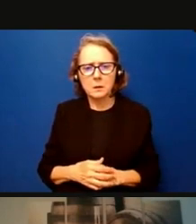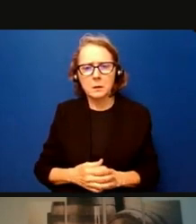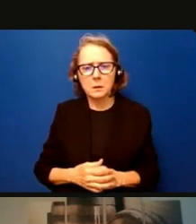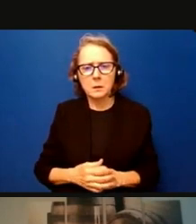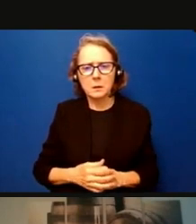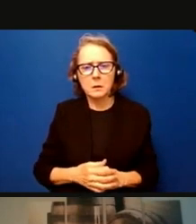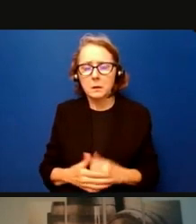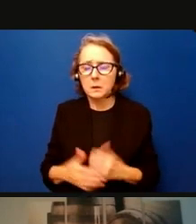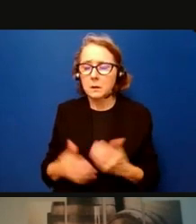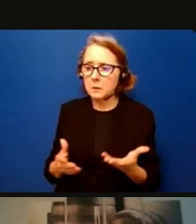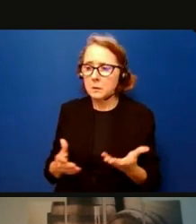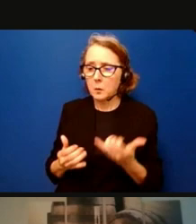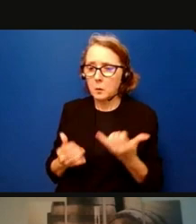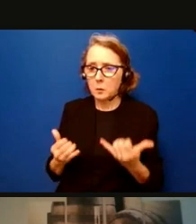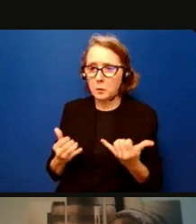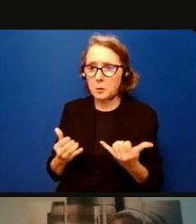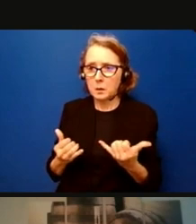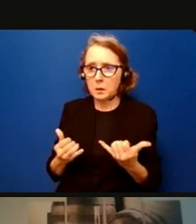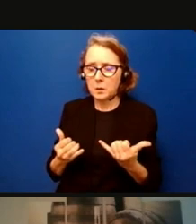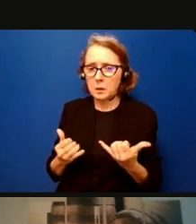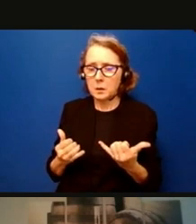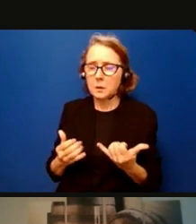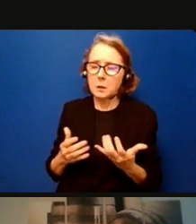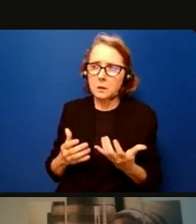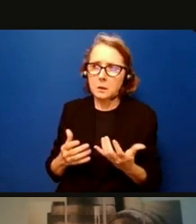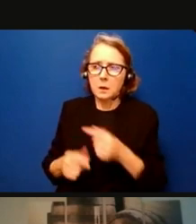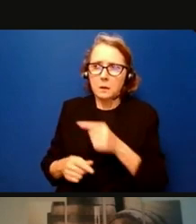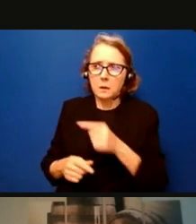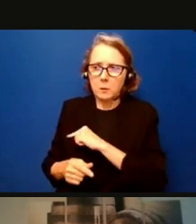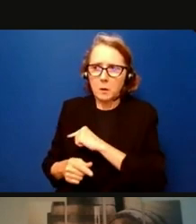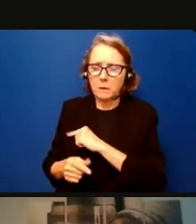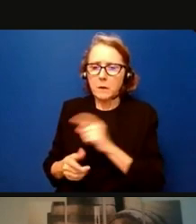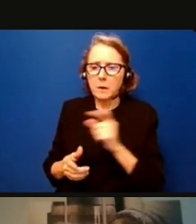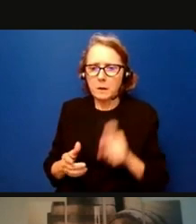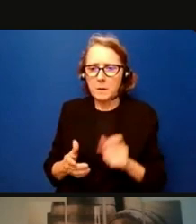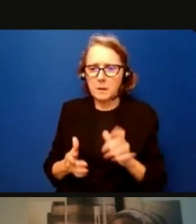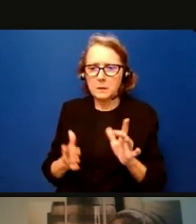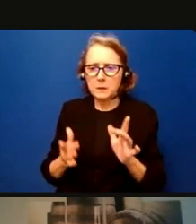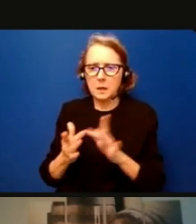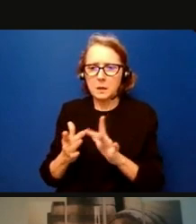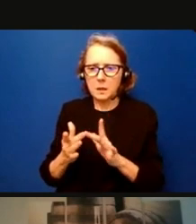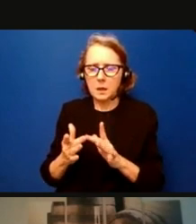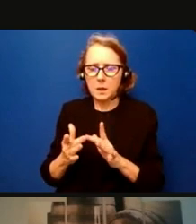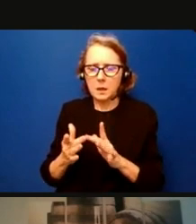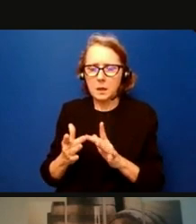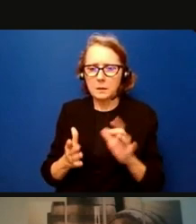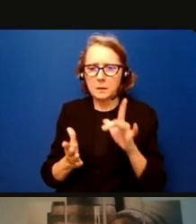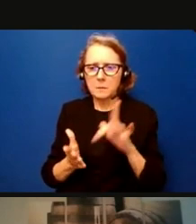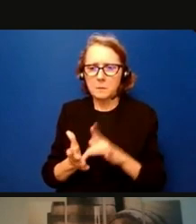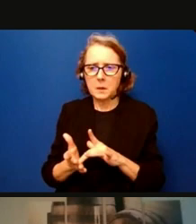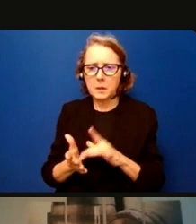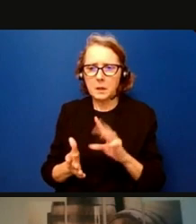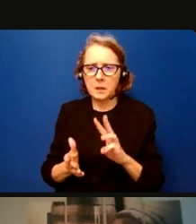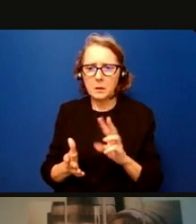So currently, so in order to qualify, they would need to contact the Mid-Willamette Valley Community Action